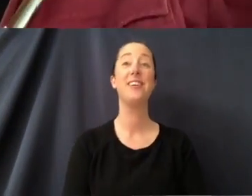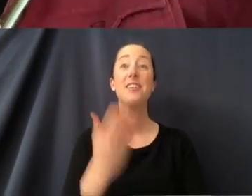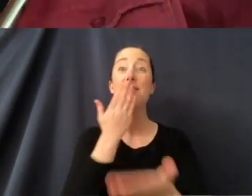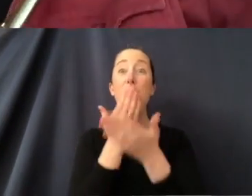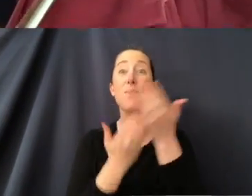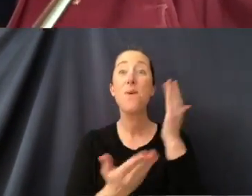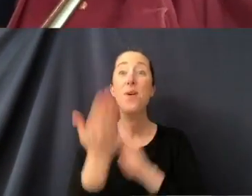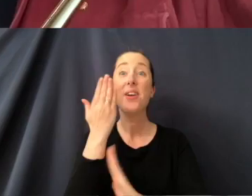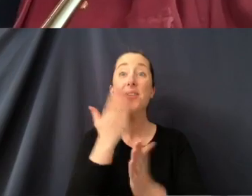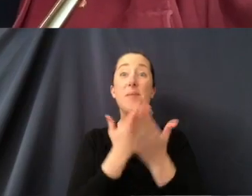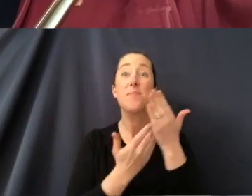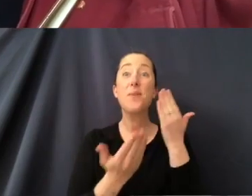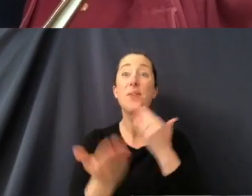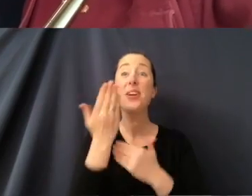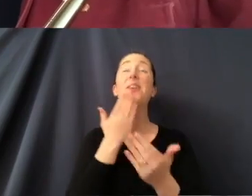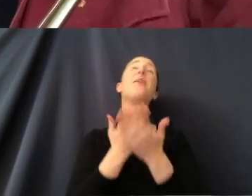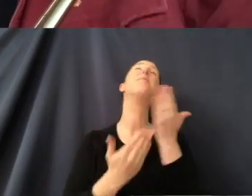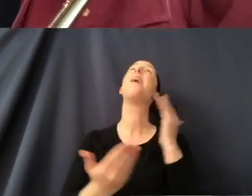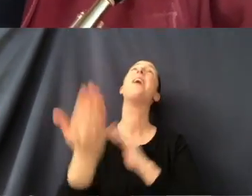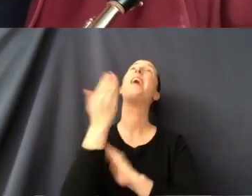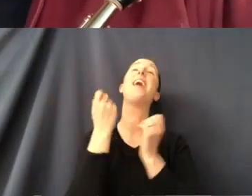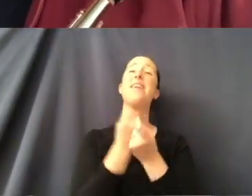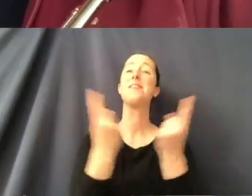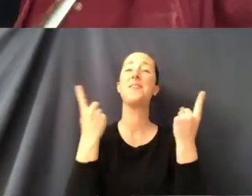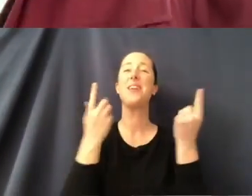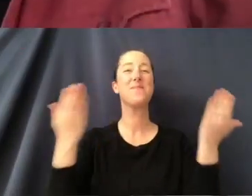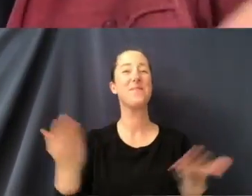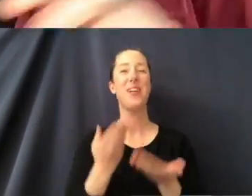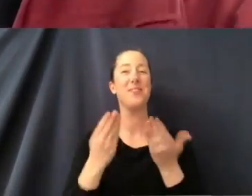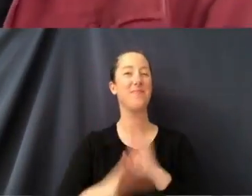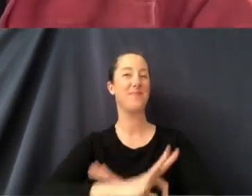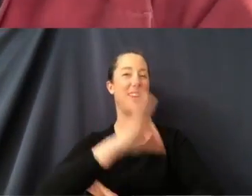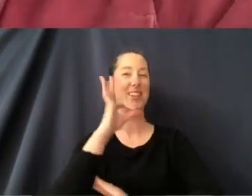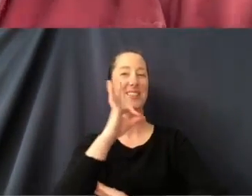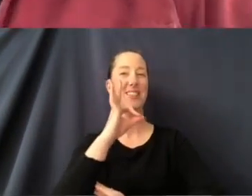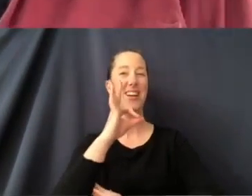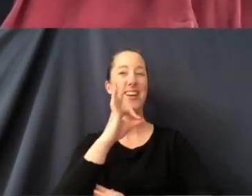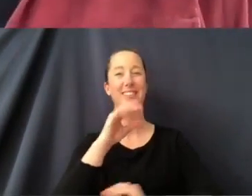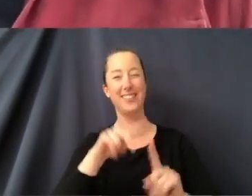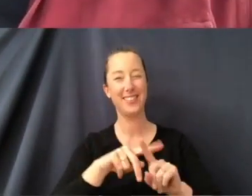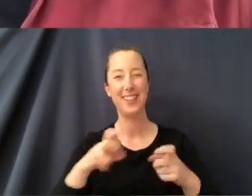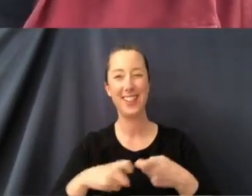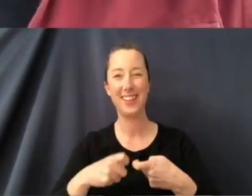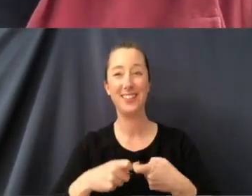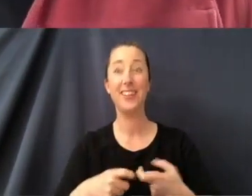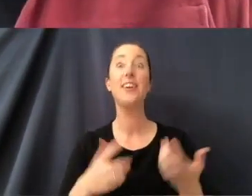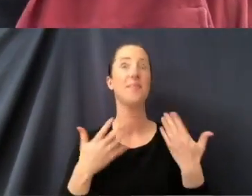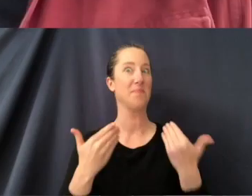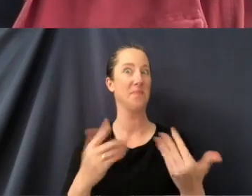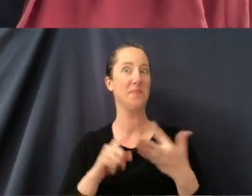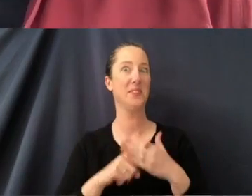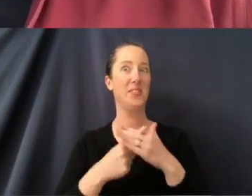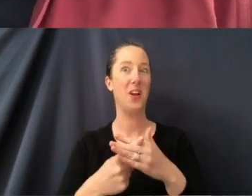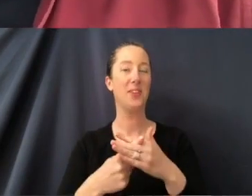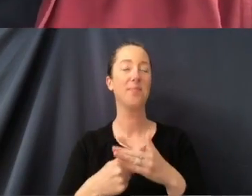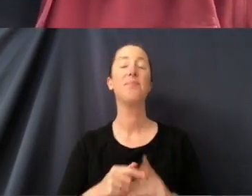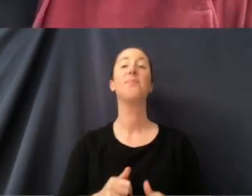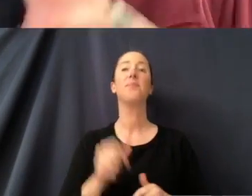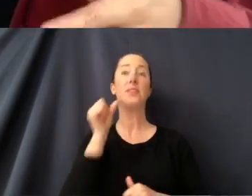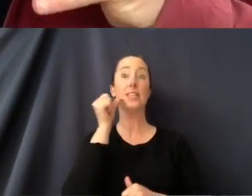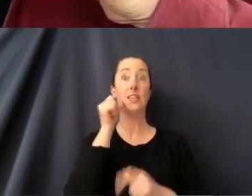Good morning, good morning, good morning, everybody, and welcome to Rise and Shine Electric. Let's get right into it. Yesterday's question